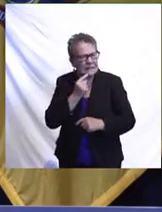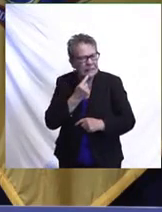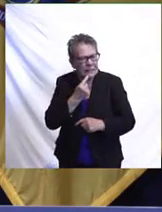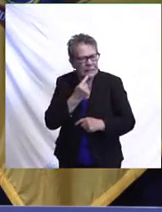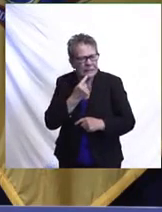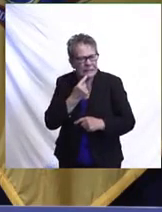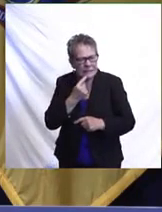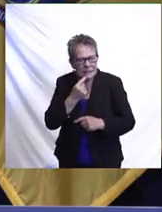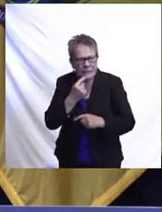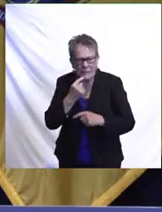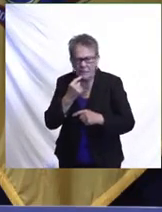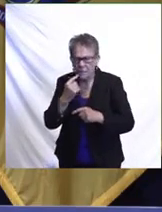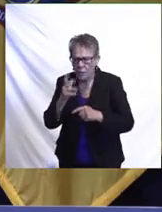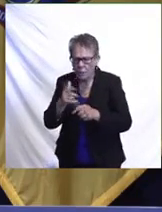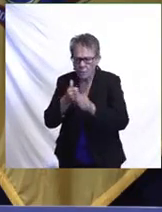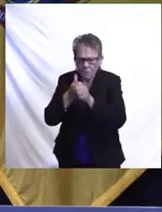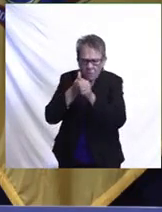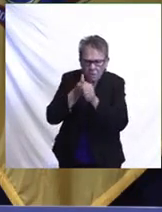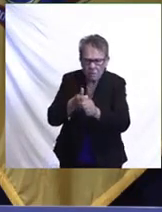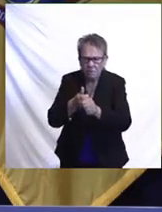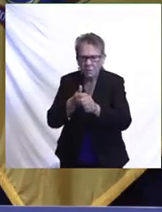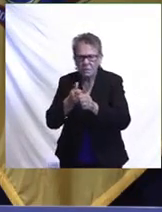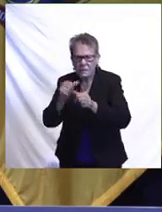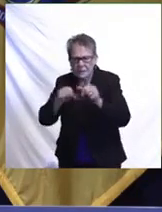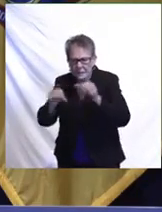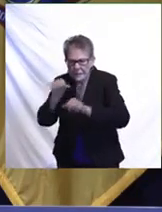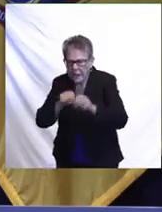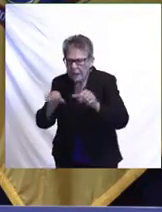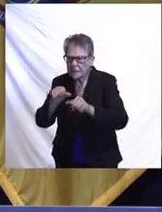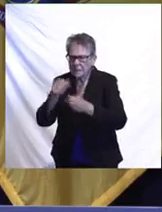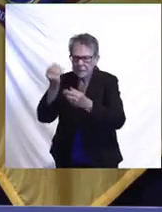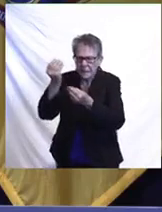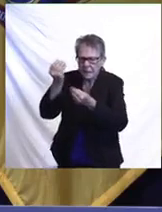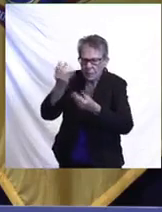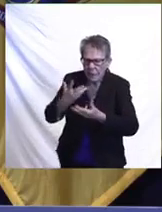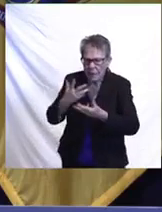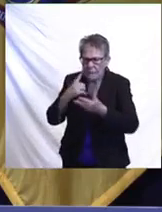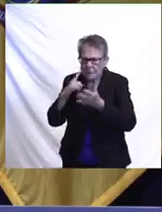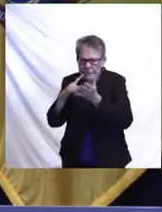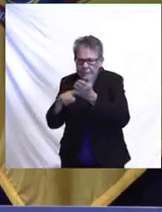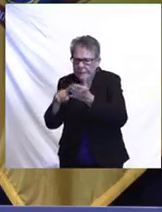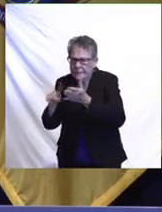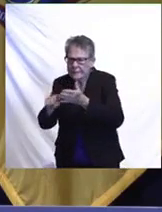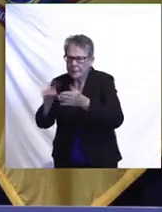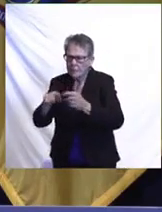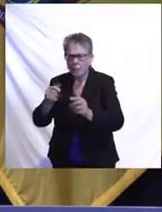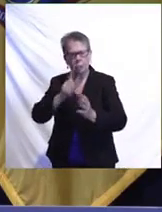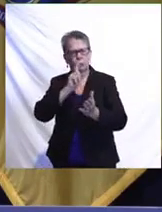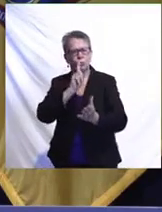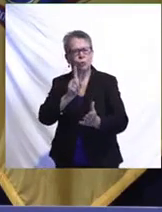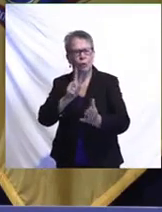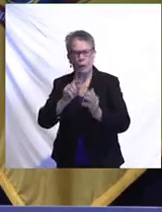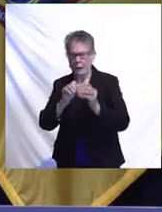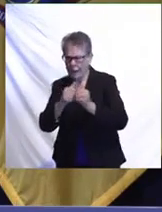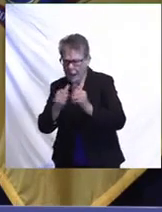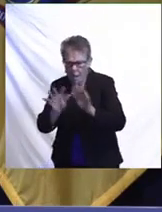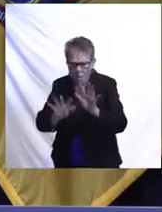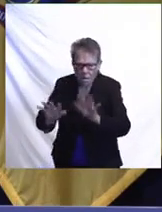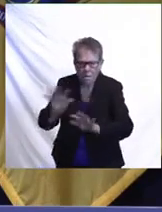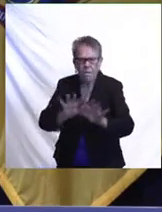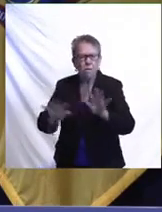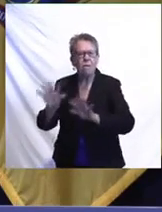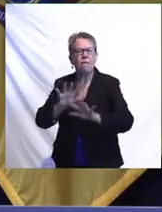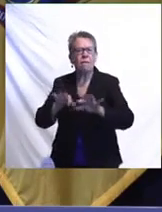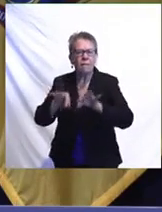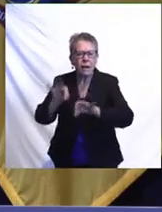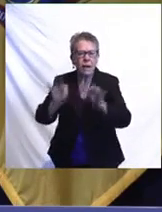and the data and the facts as they become known? Absolutely. And in the meantime, strongly encouraging folks to do the things